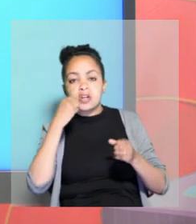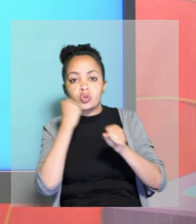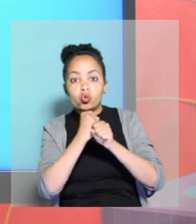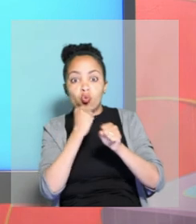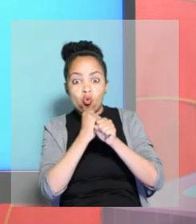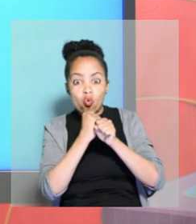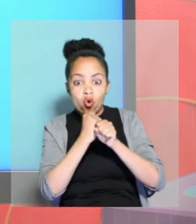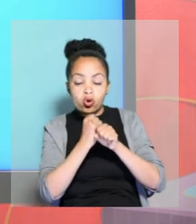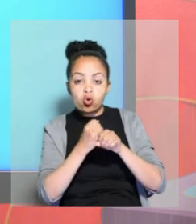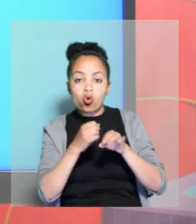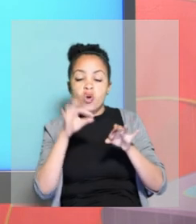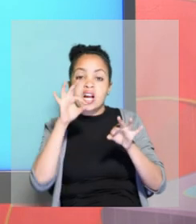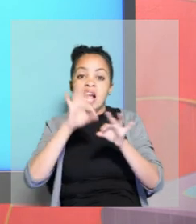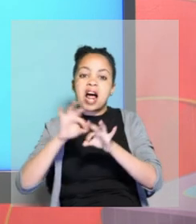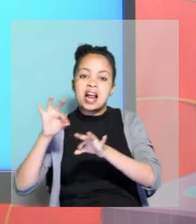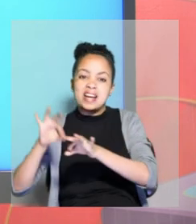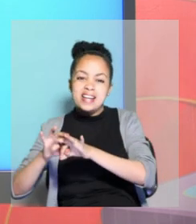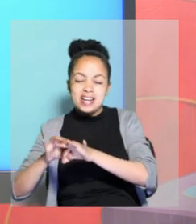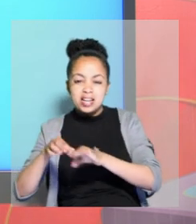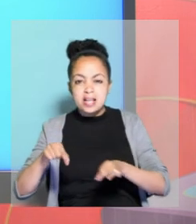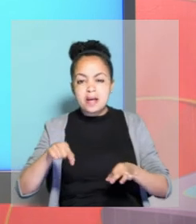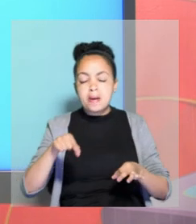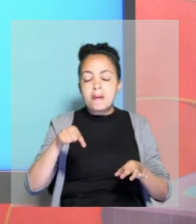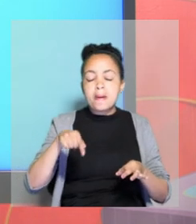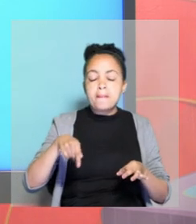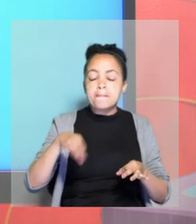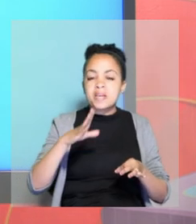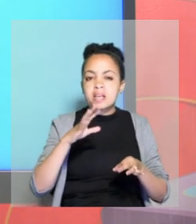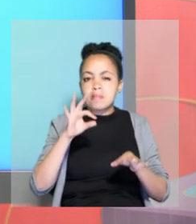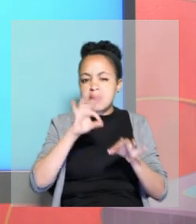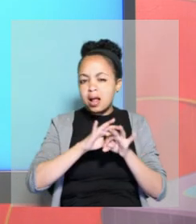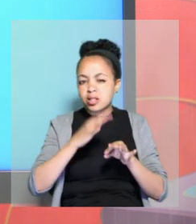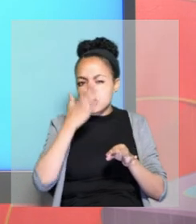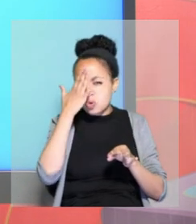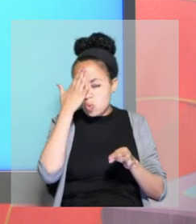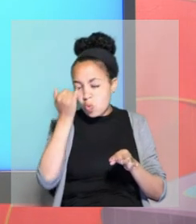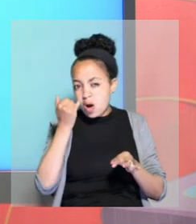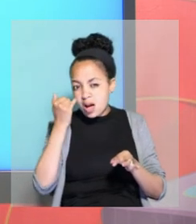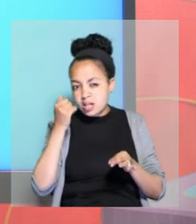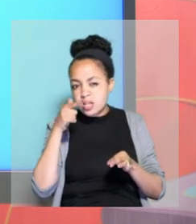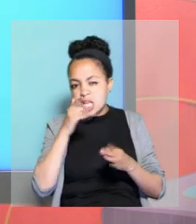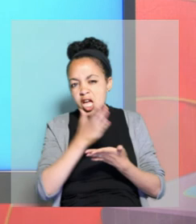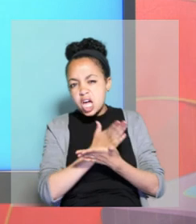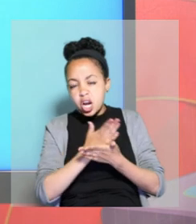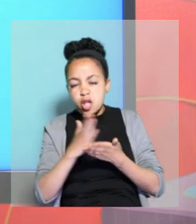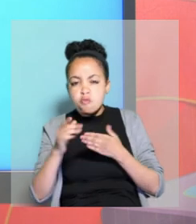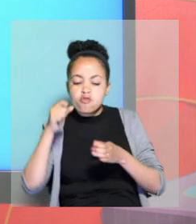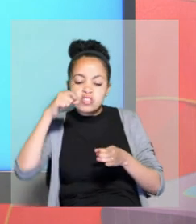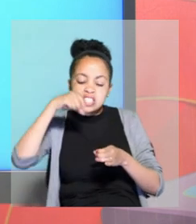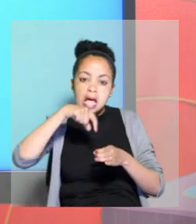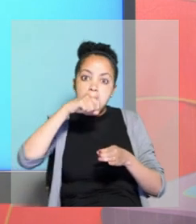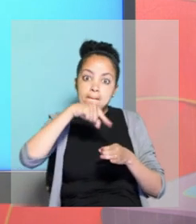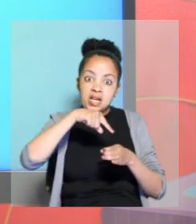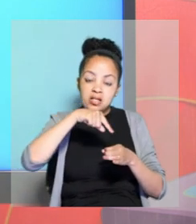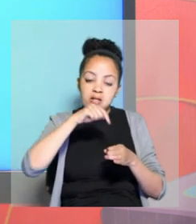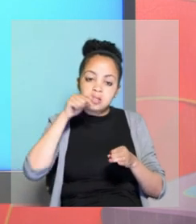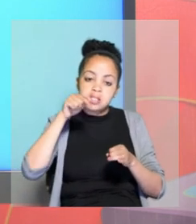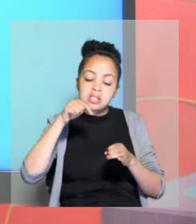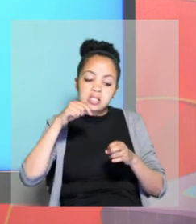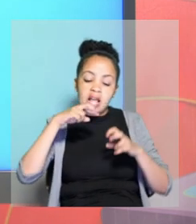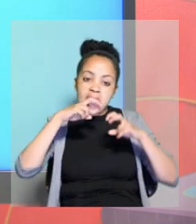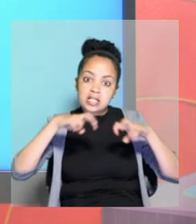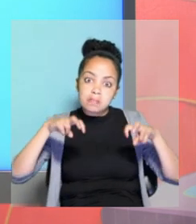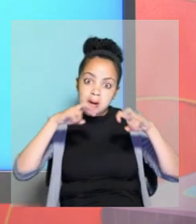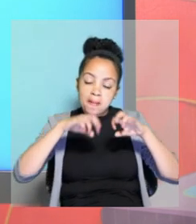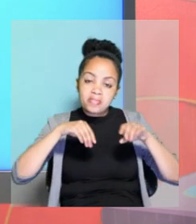over garden pea plants. And again, why Gregor Mendel removed stamen during his